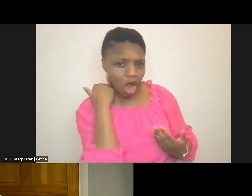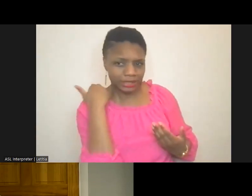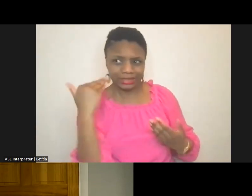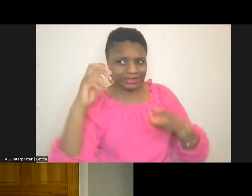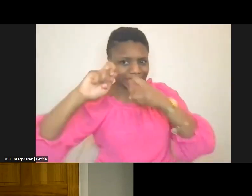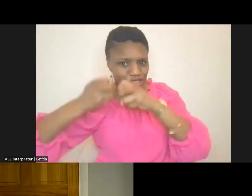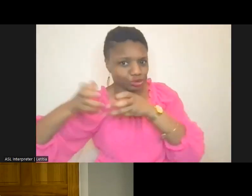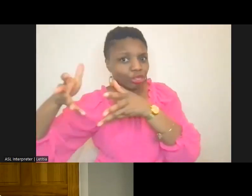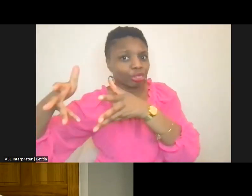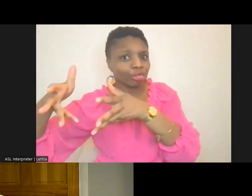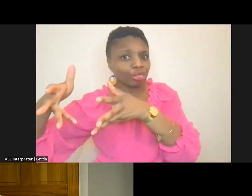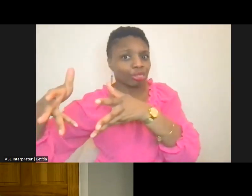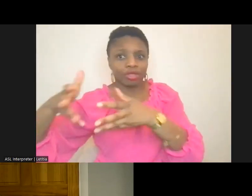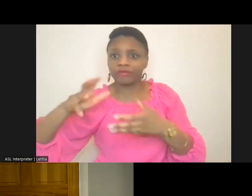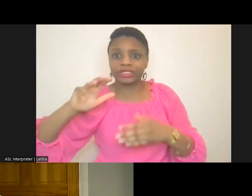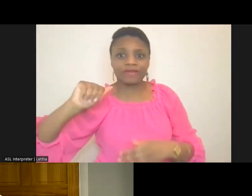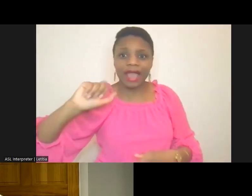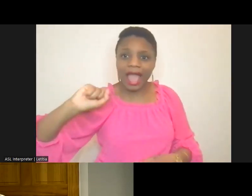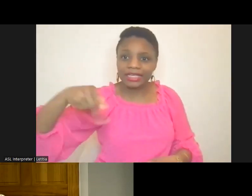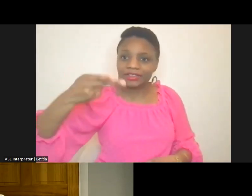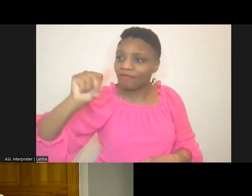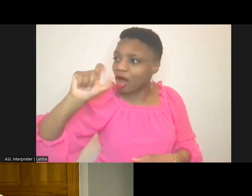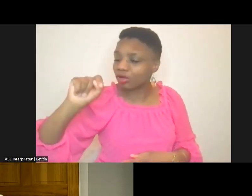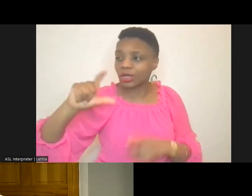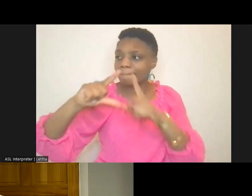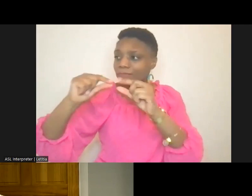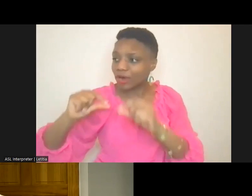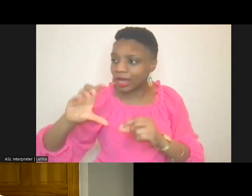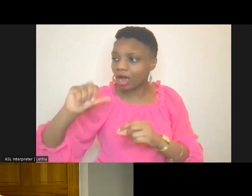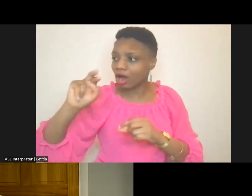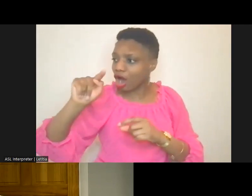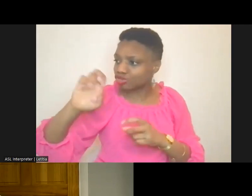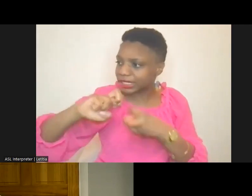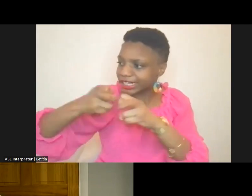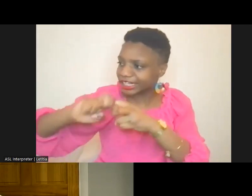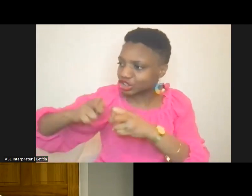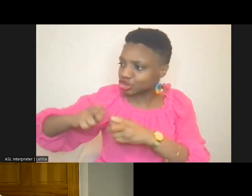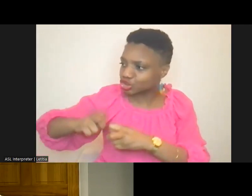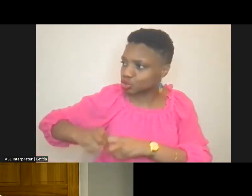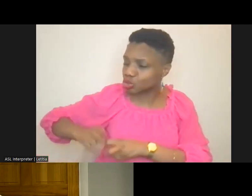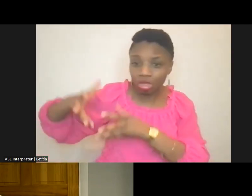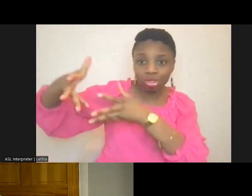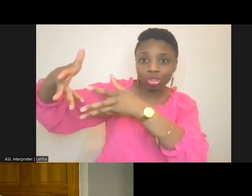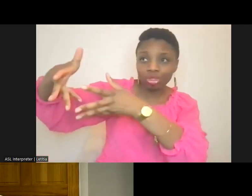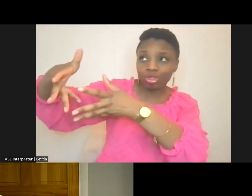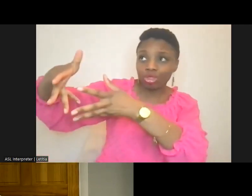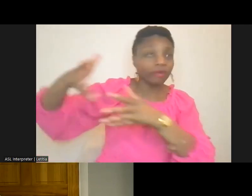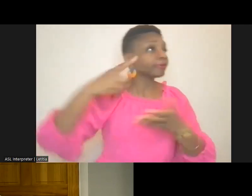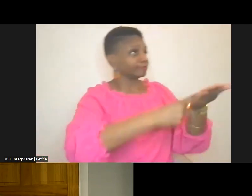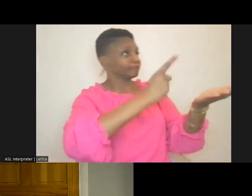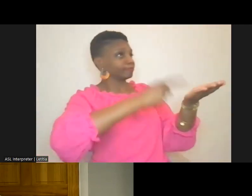with illegal asphalt, brick, and concrete figured out. Then, you know, we're not going to be